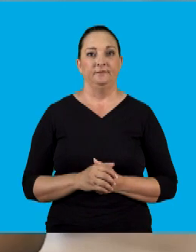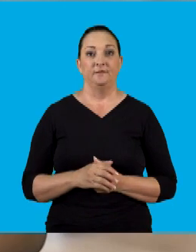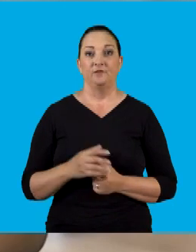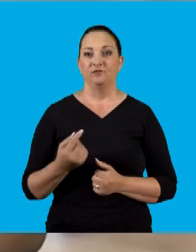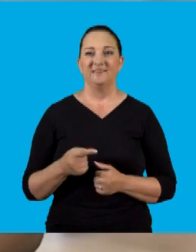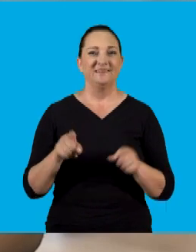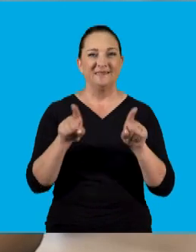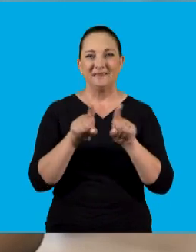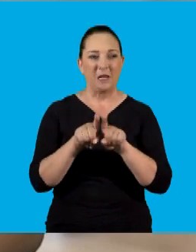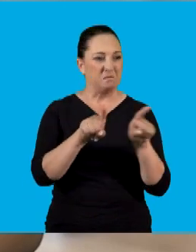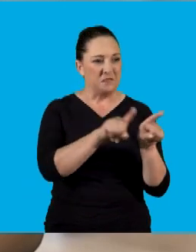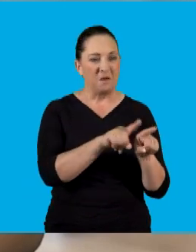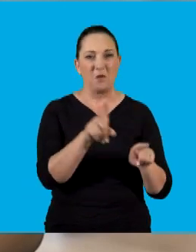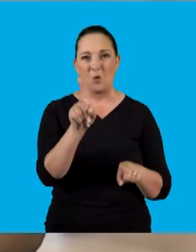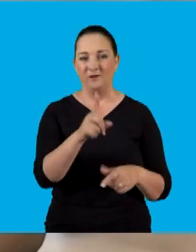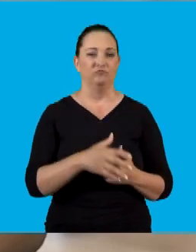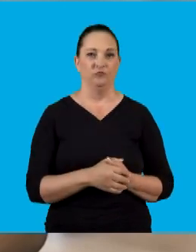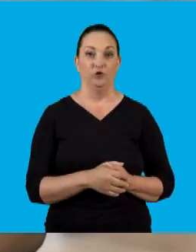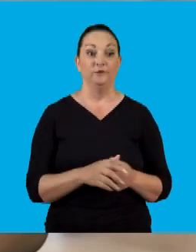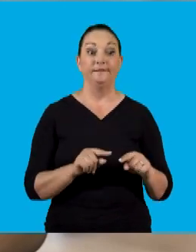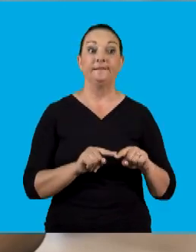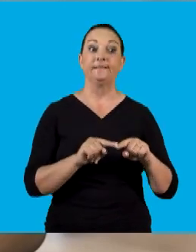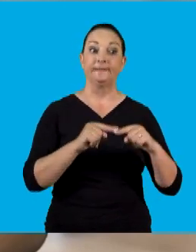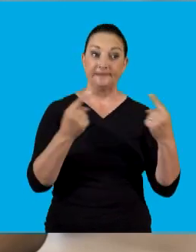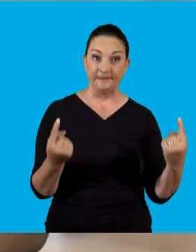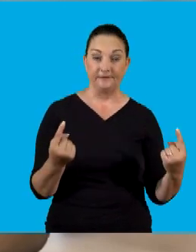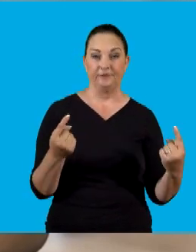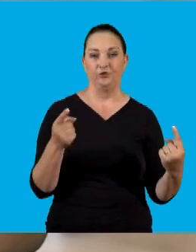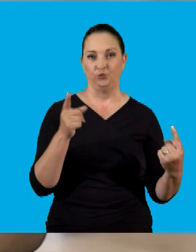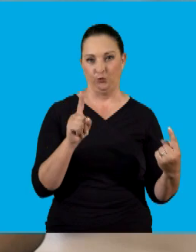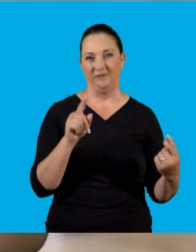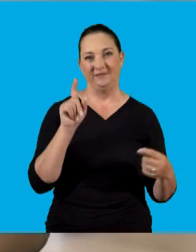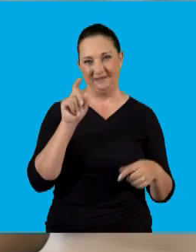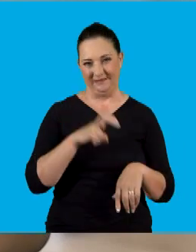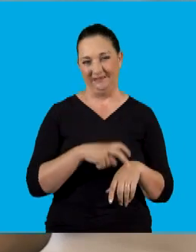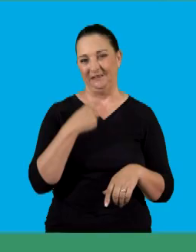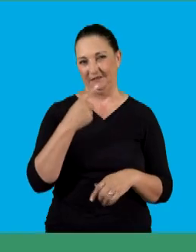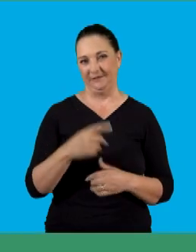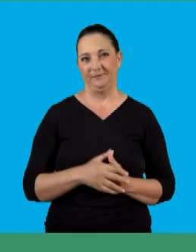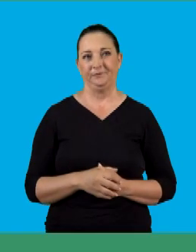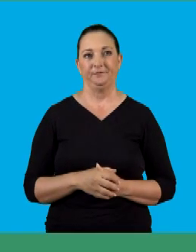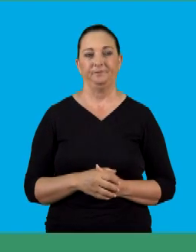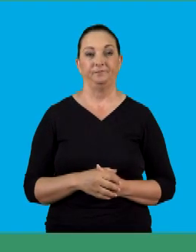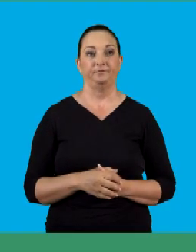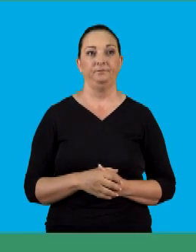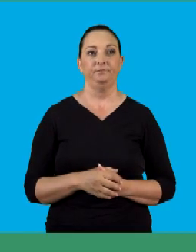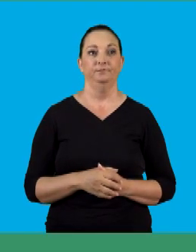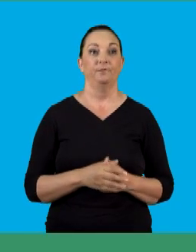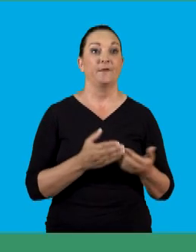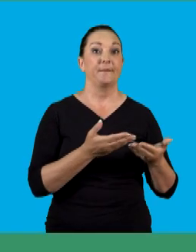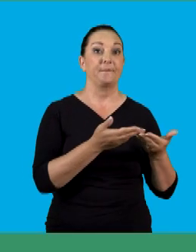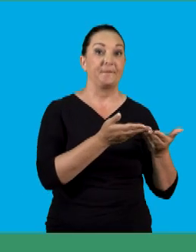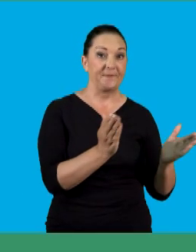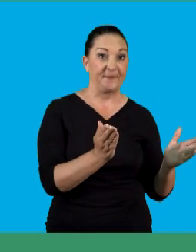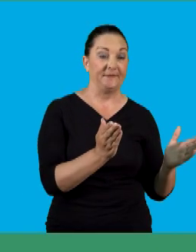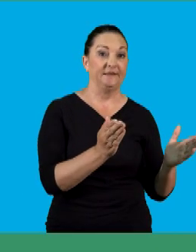clearly stated. Do not state the similarities, but the differences, what makes them different from each other. So the public